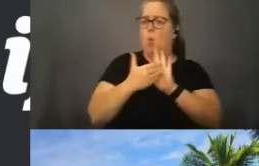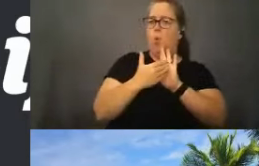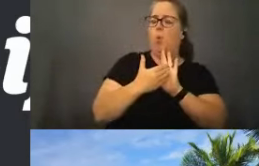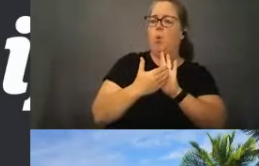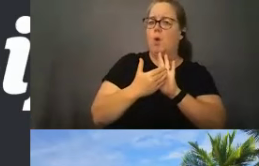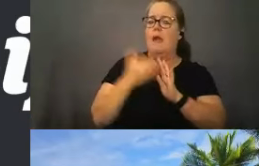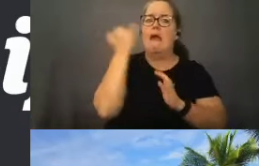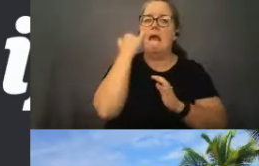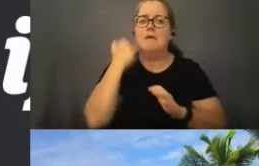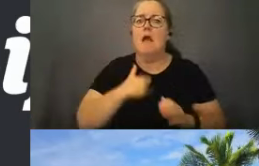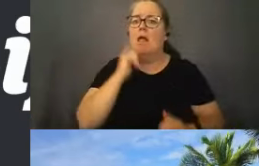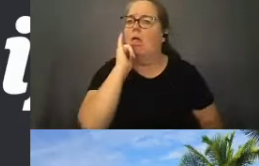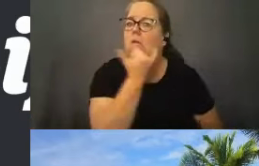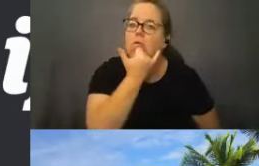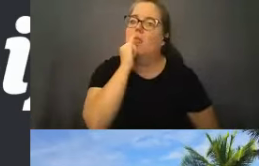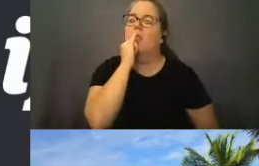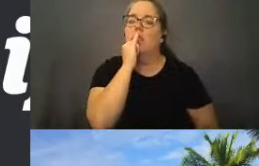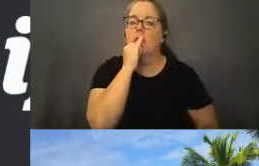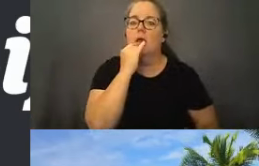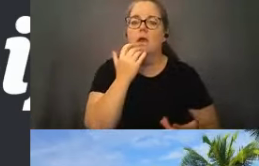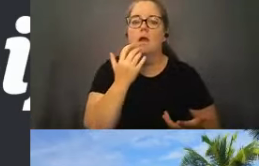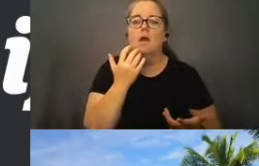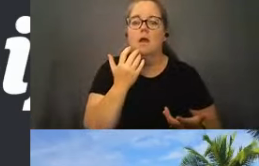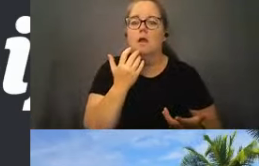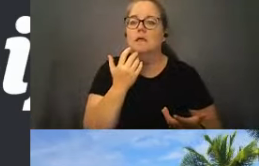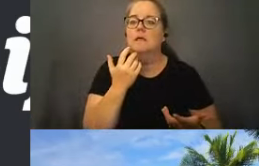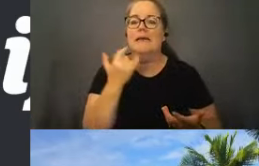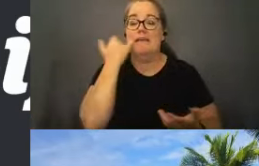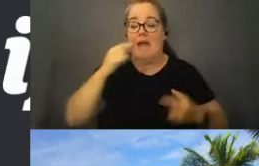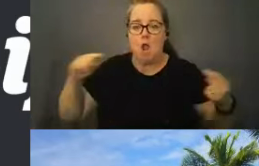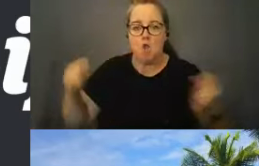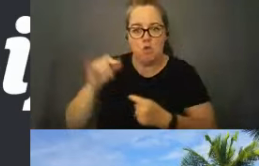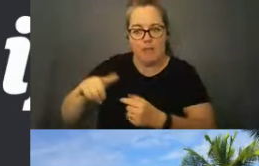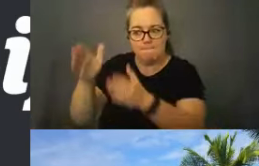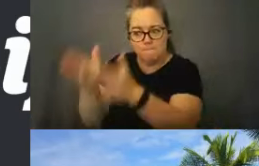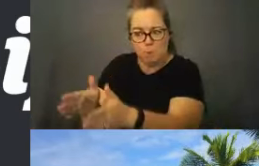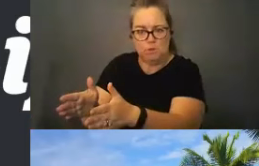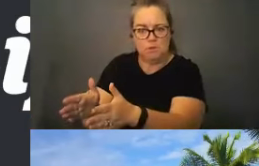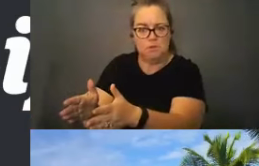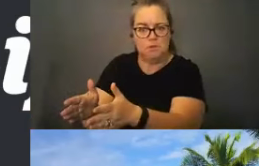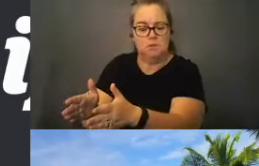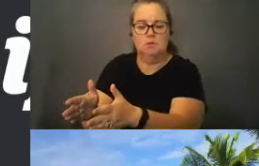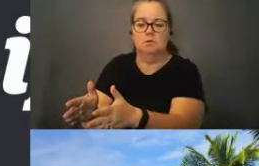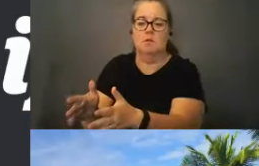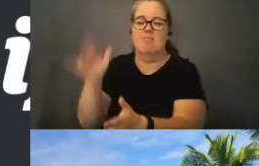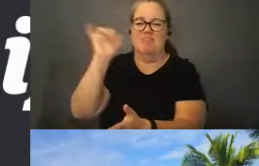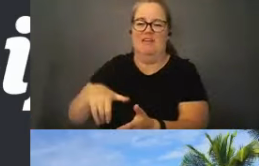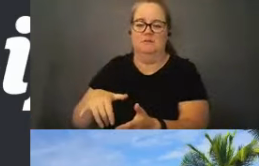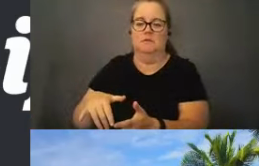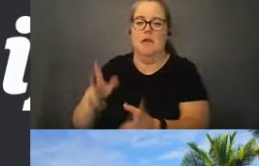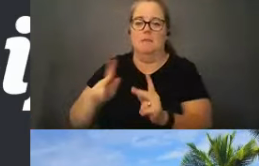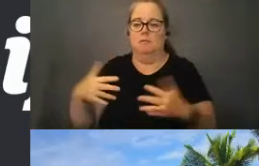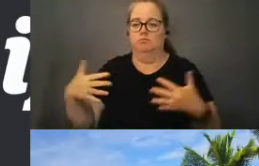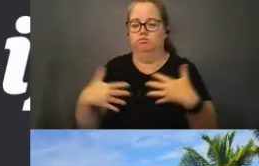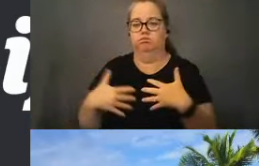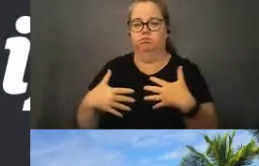do something wrong? What if I hurt them? Those kind of all go together. But in